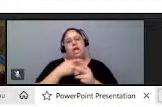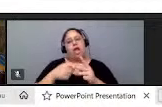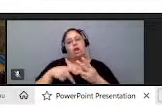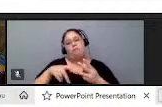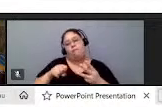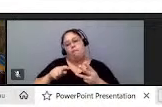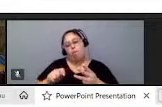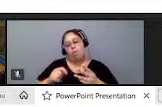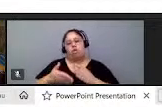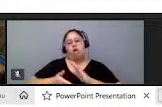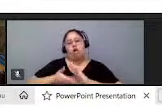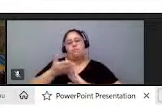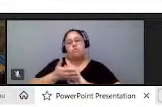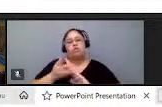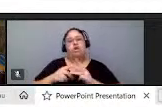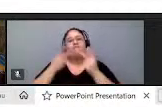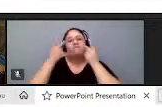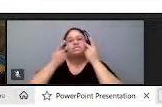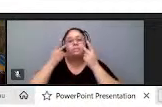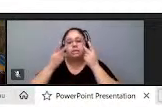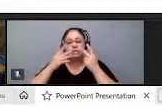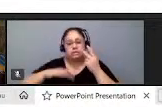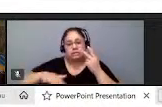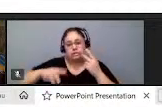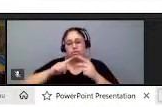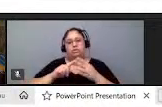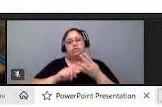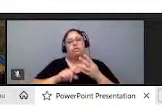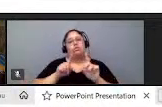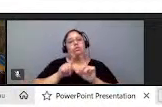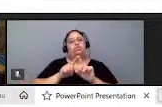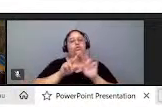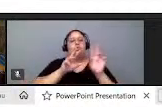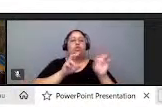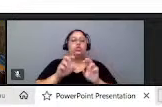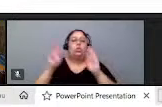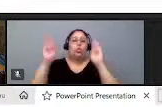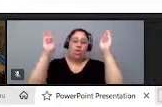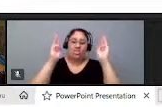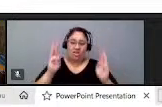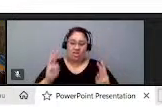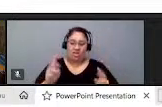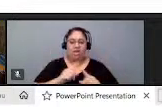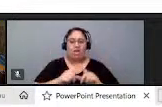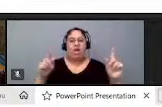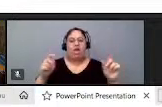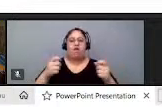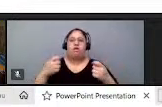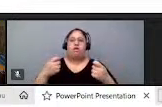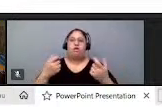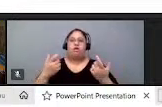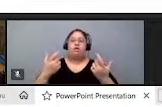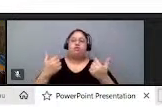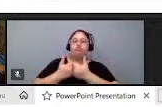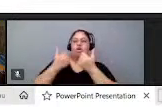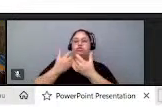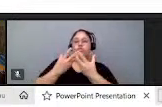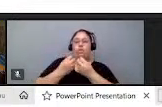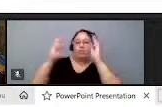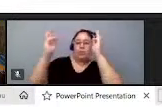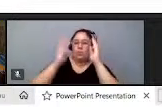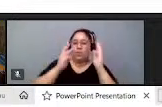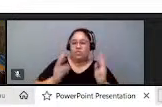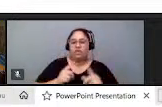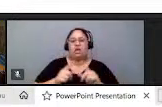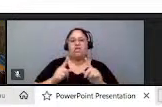operations and the visibility around that we will then touch on issues of the weather and the the combating thereof the terminal equipment and